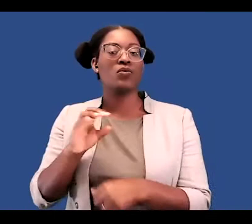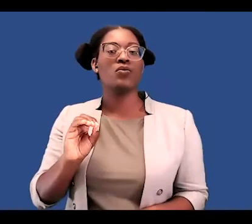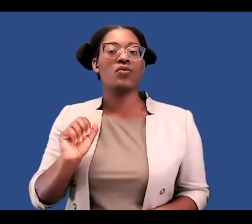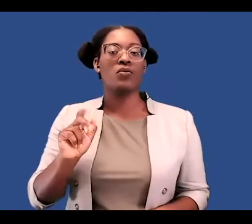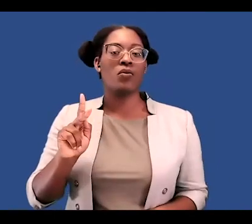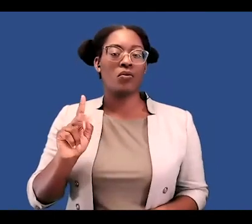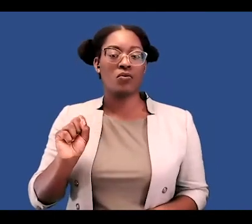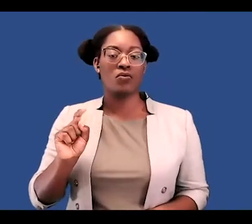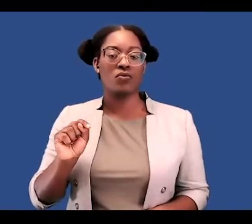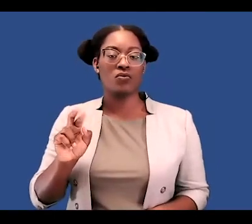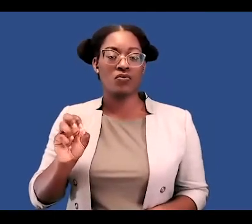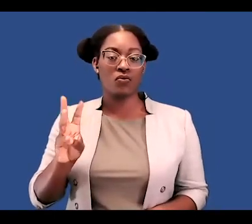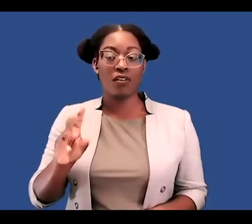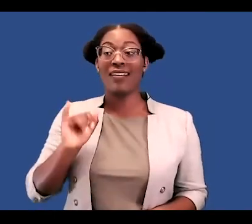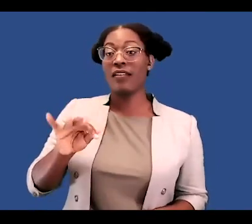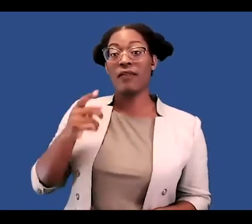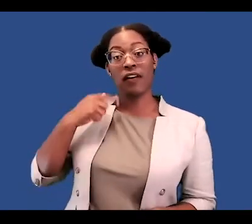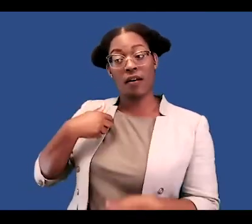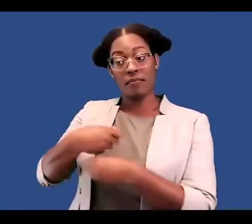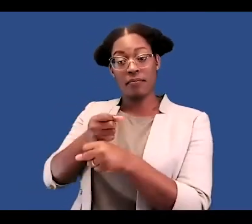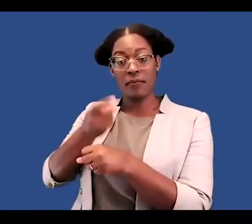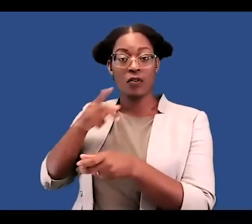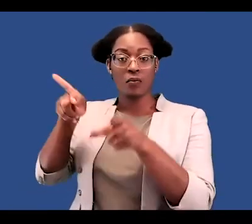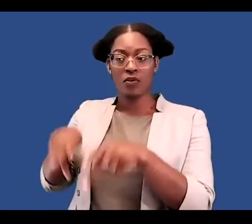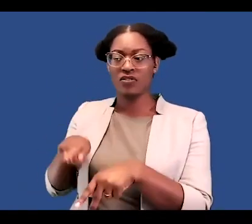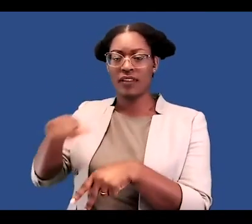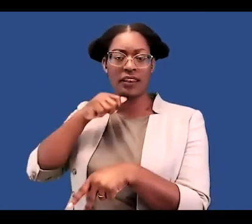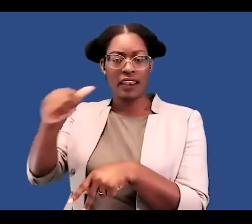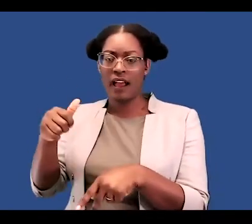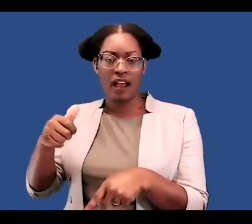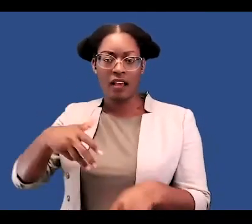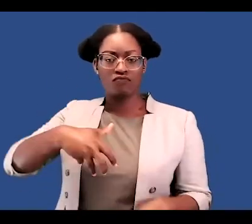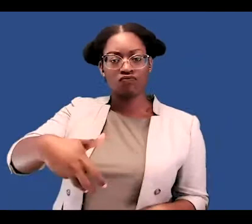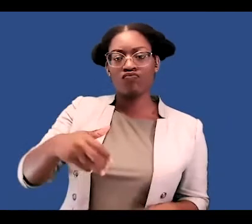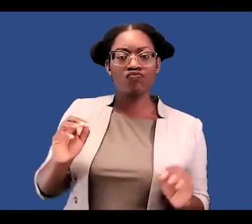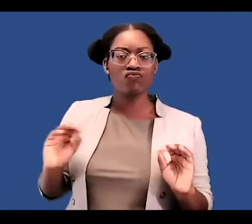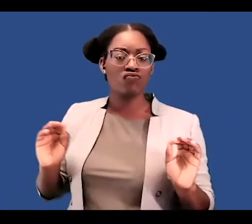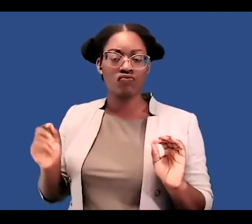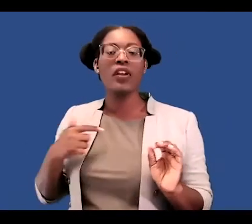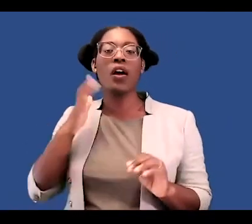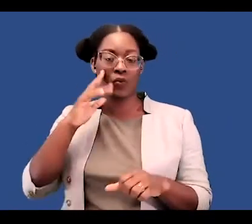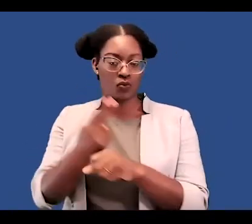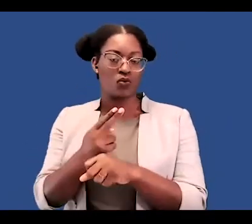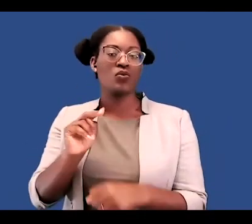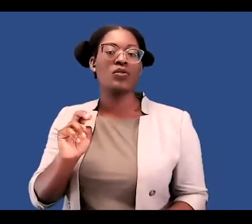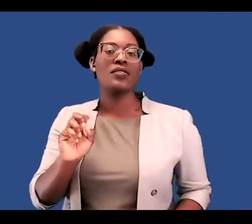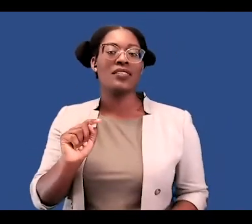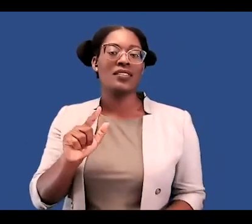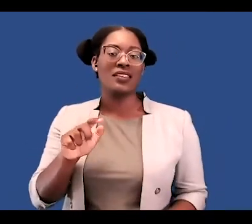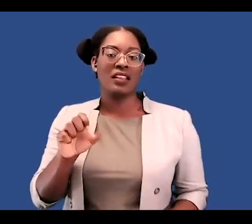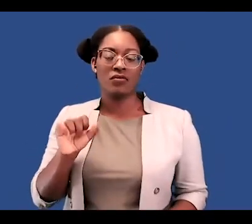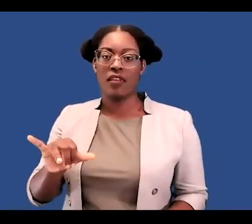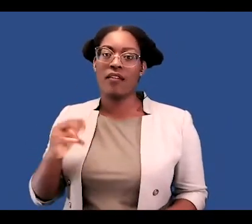who is not pregnant or expecting, but either a man or woman can drink it, I use nettles, which are